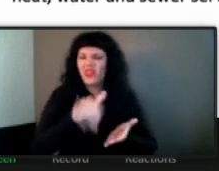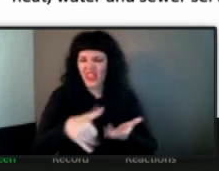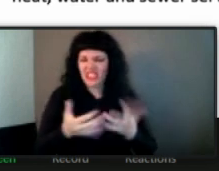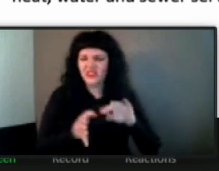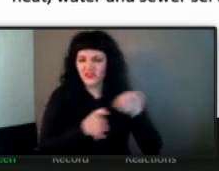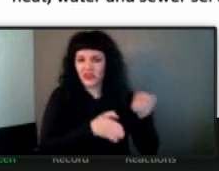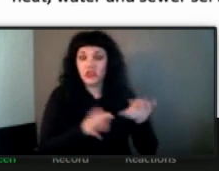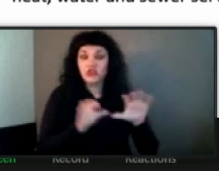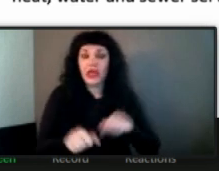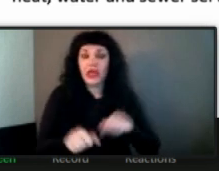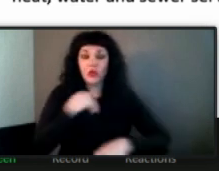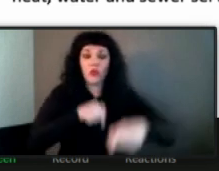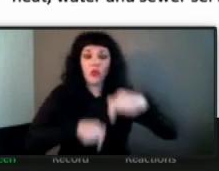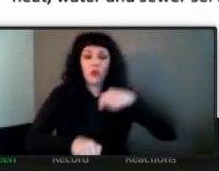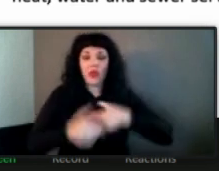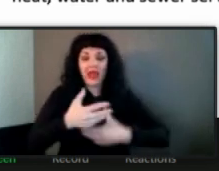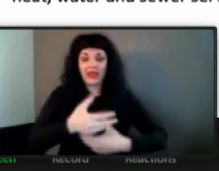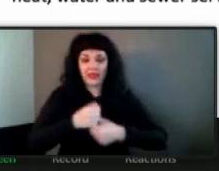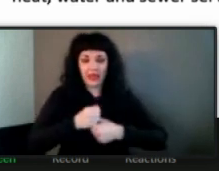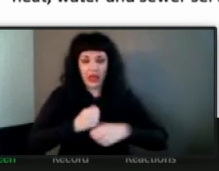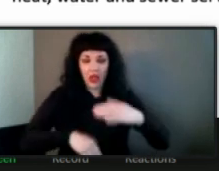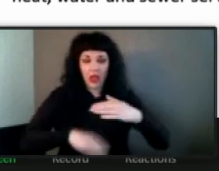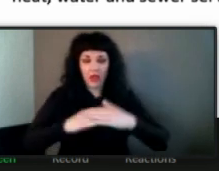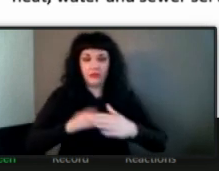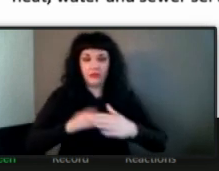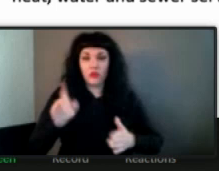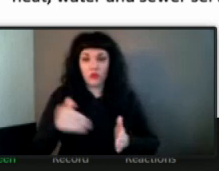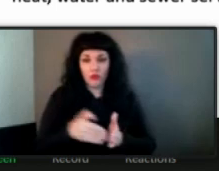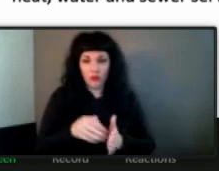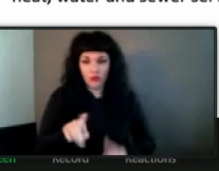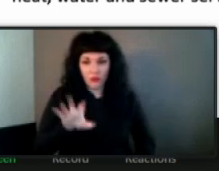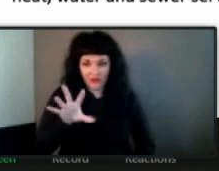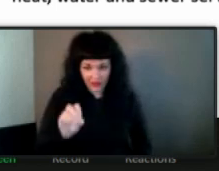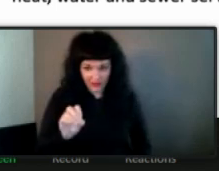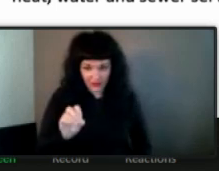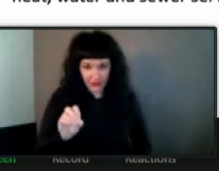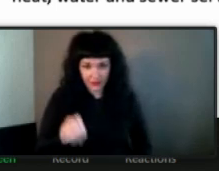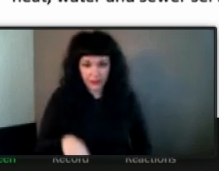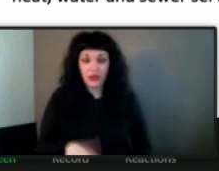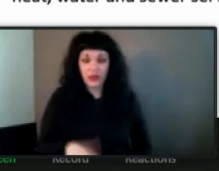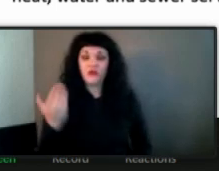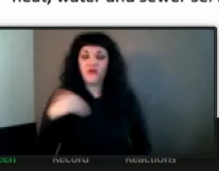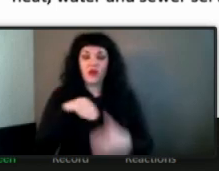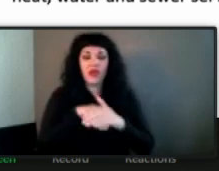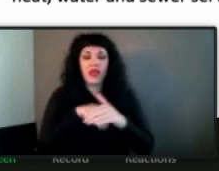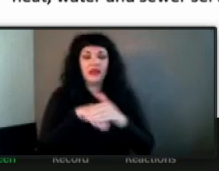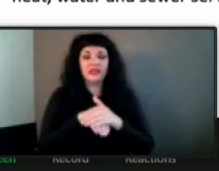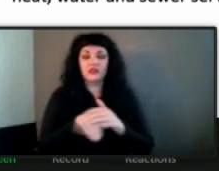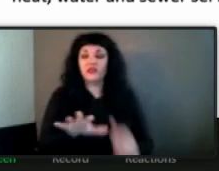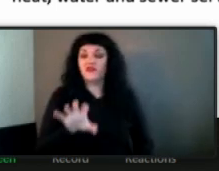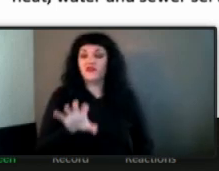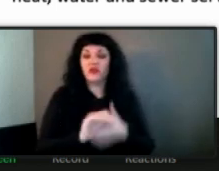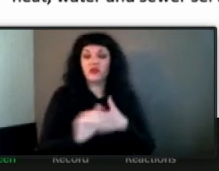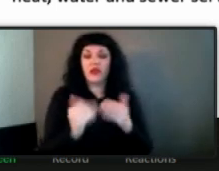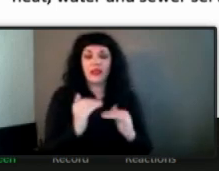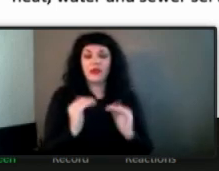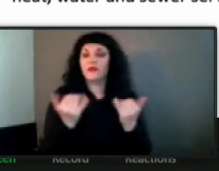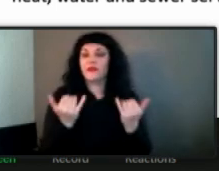$1,150. The asset used to be $5,000 that a person could have. They moved it up to